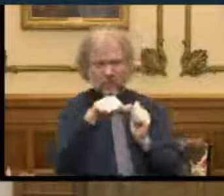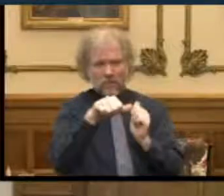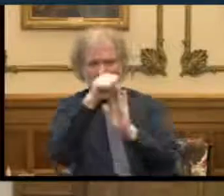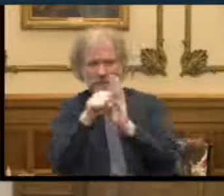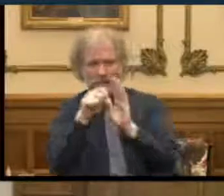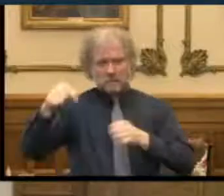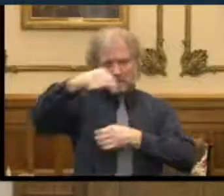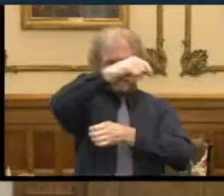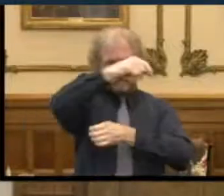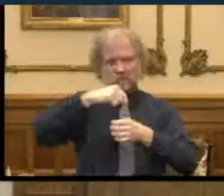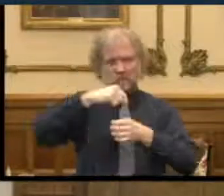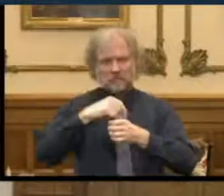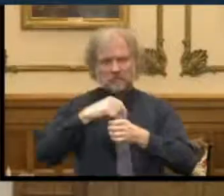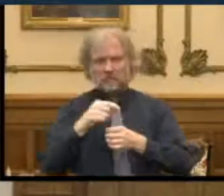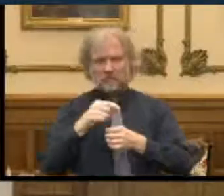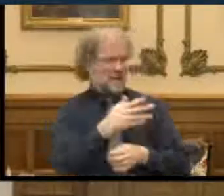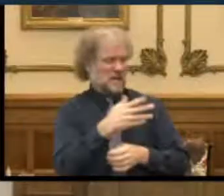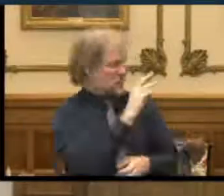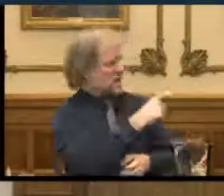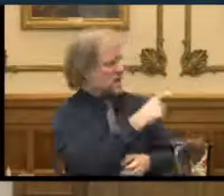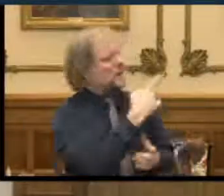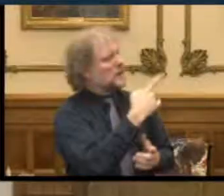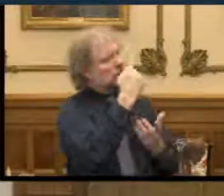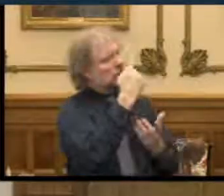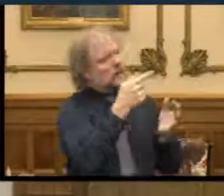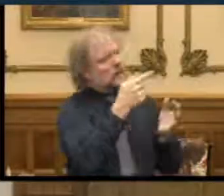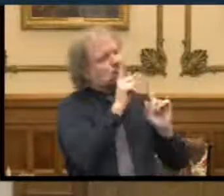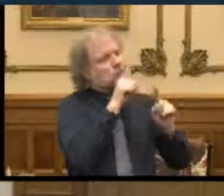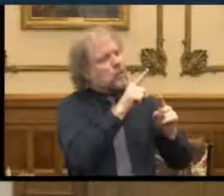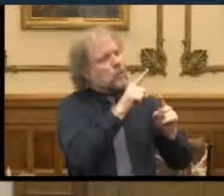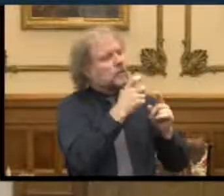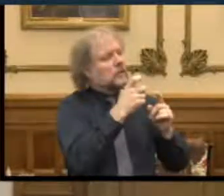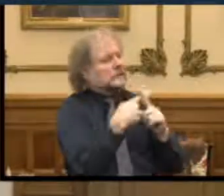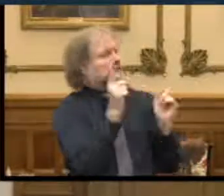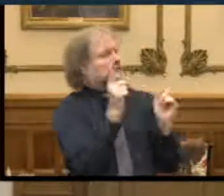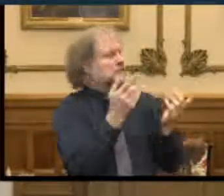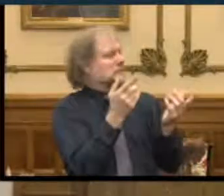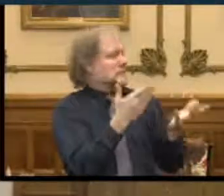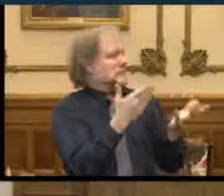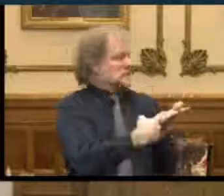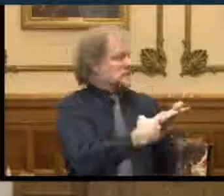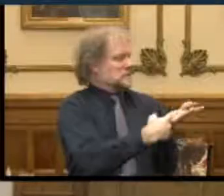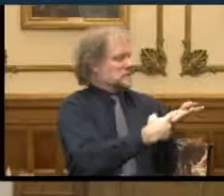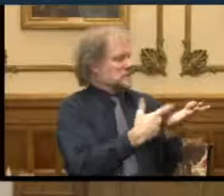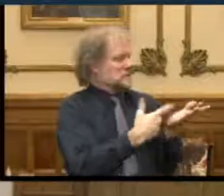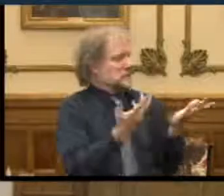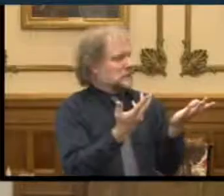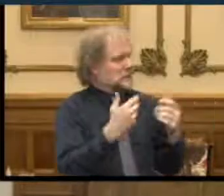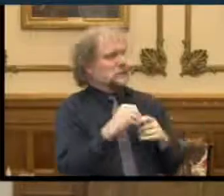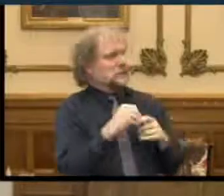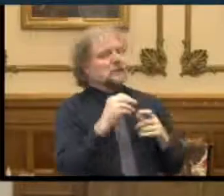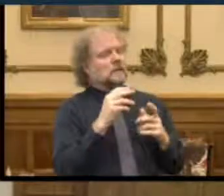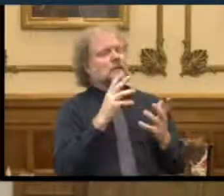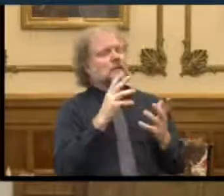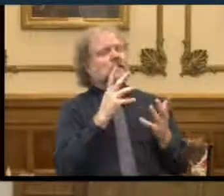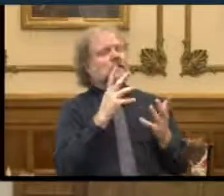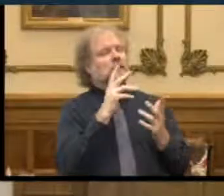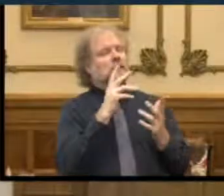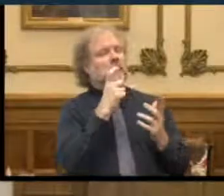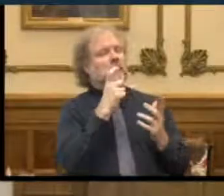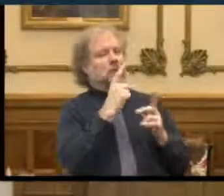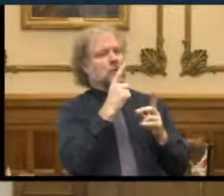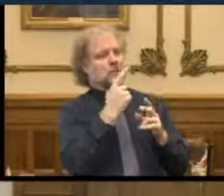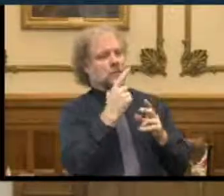Well, you might go into how the reporting is was a little, differently, not just consumed,